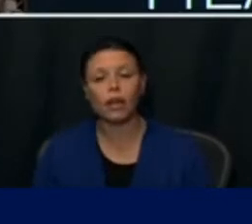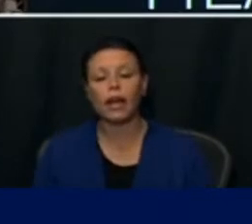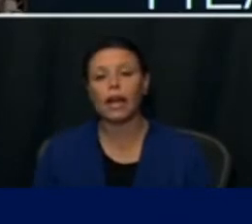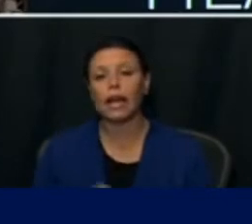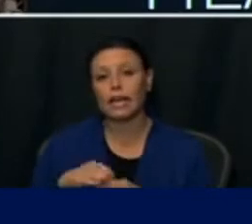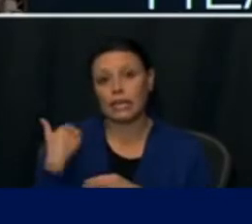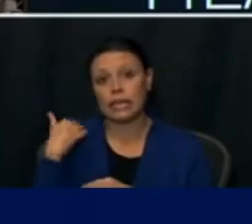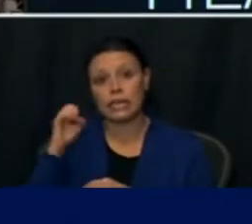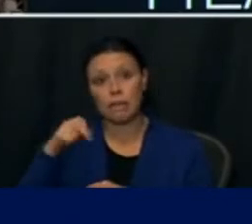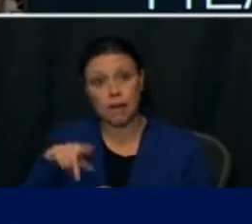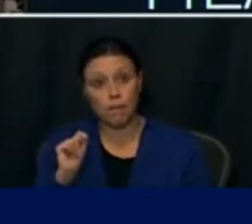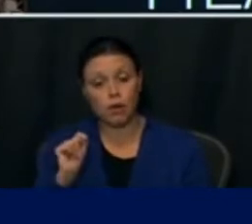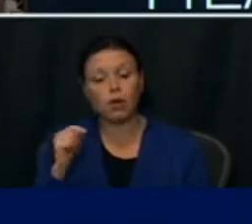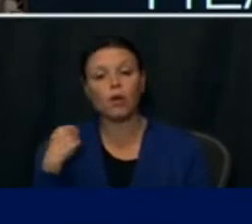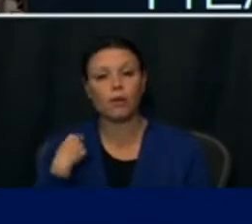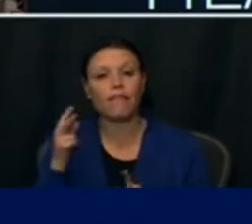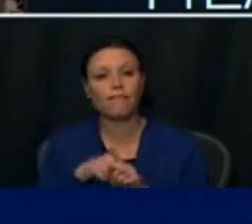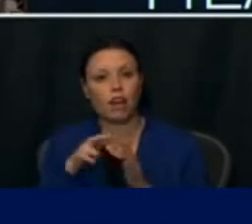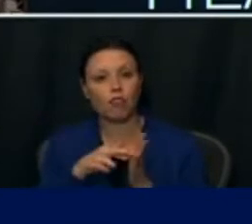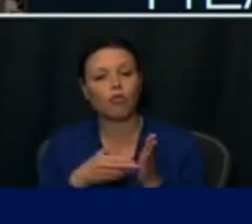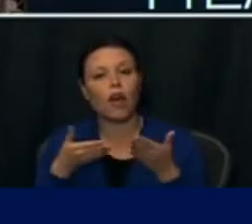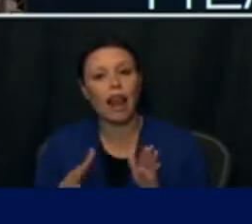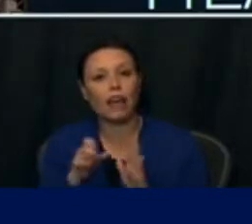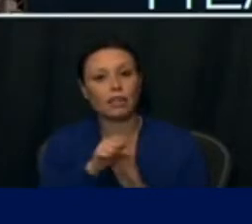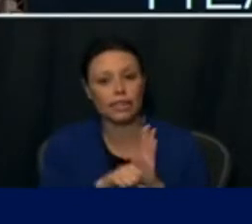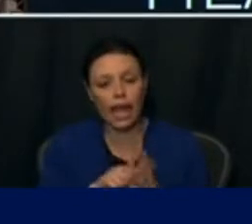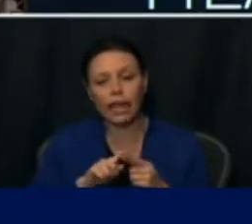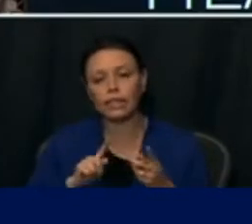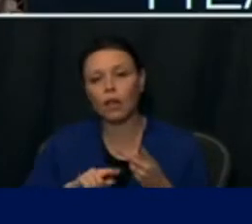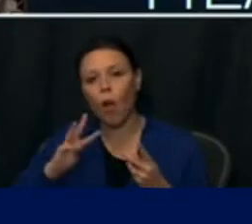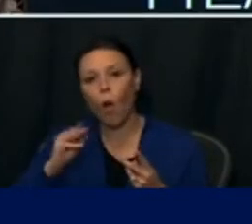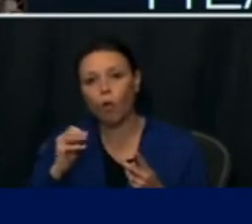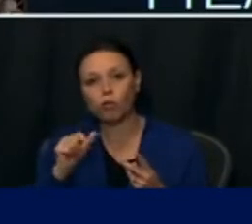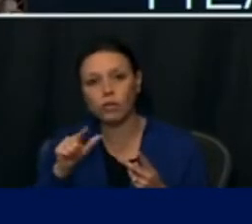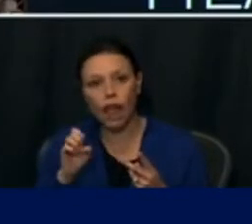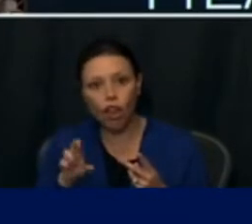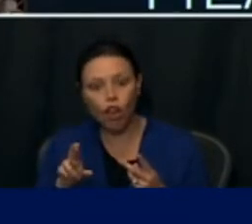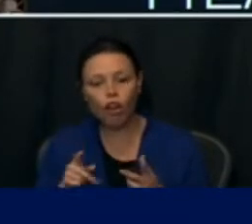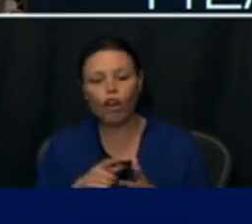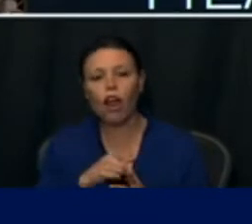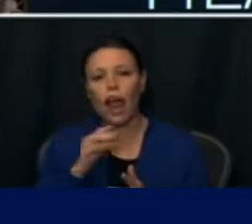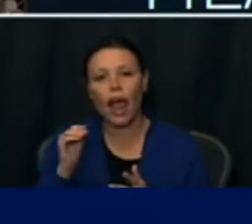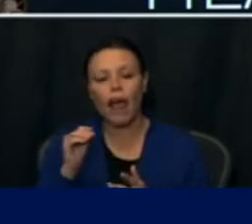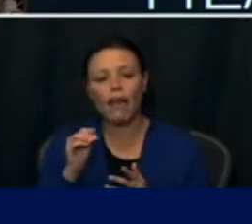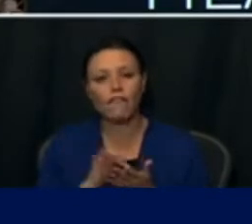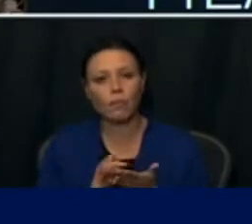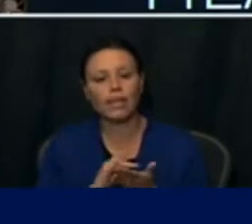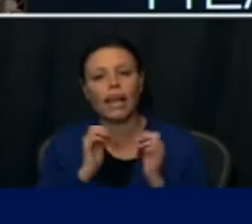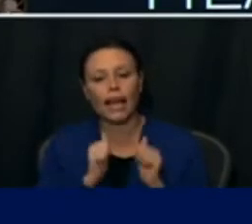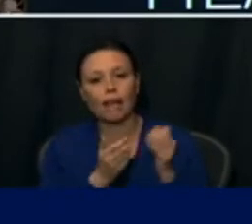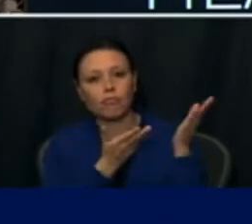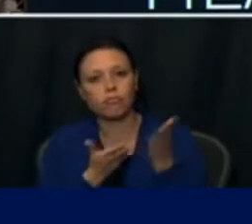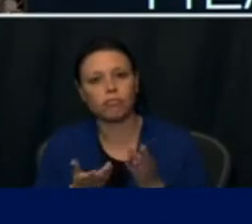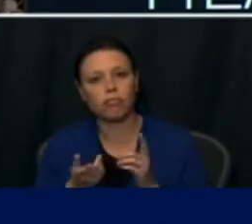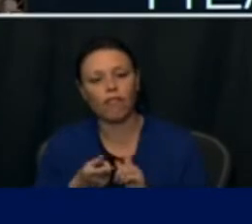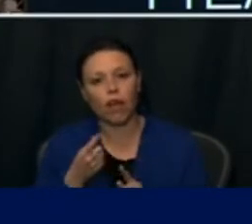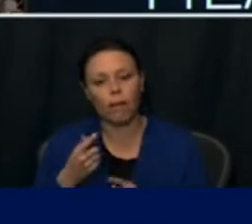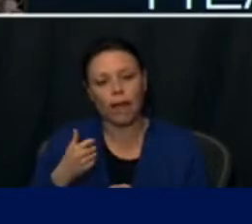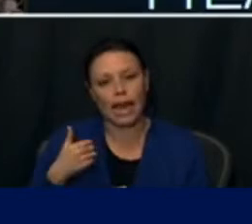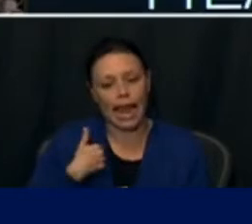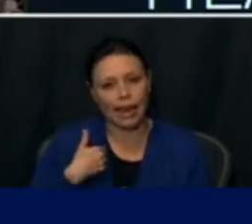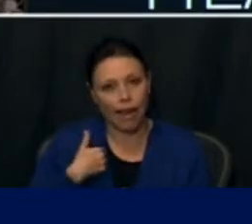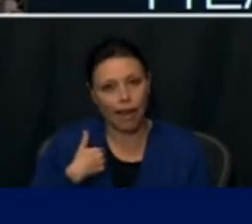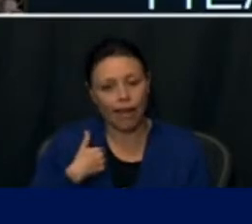September we finalized a rule allowing States wholesalers and pharmacies to safely and legally import drugs from Canada